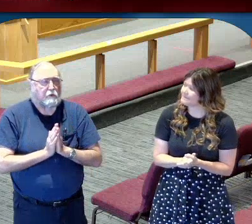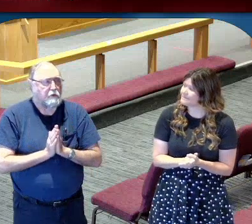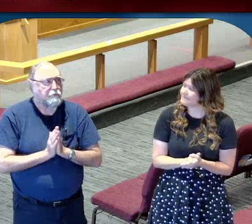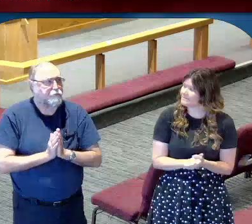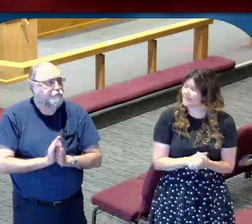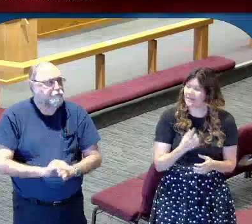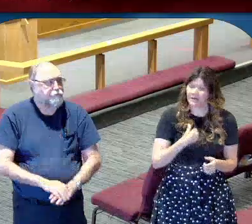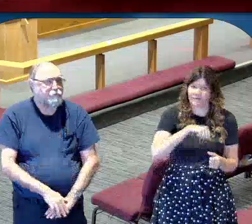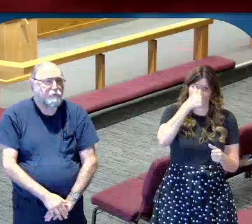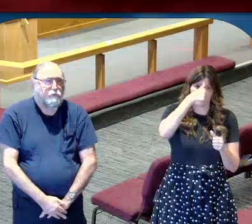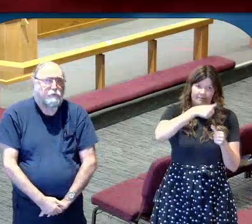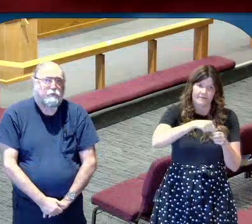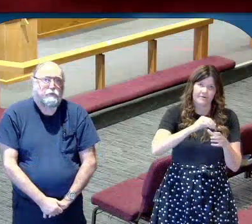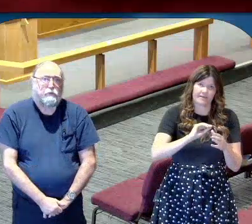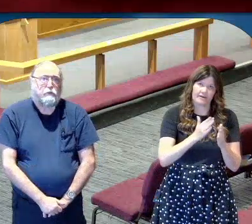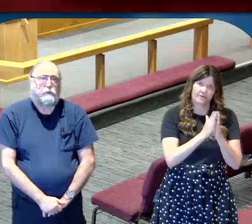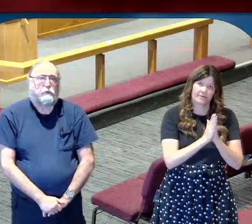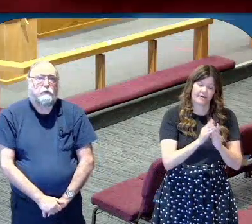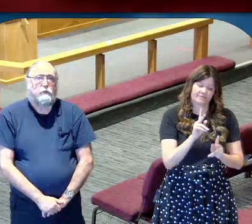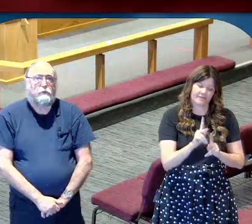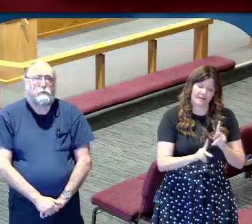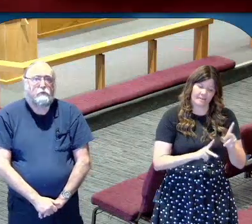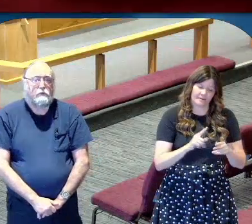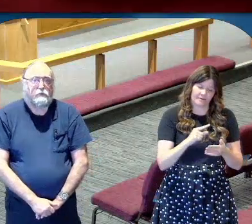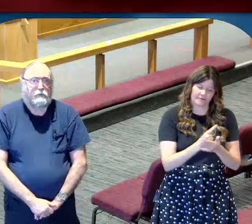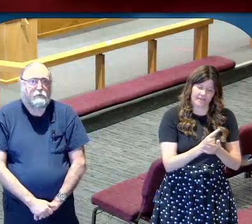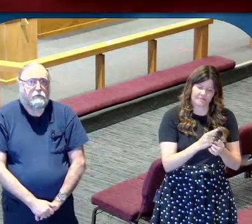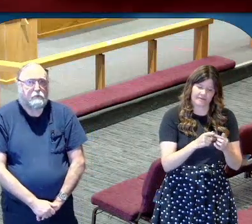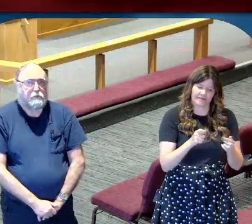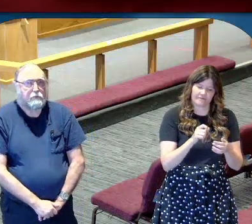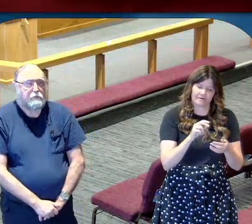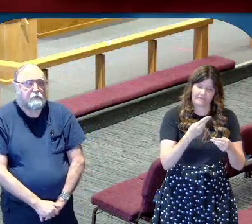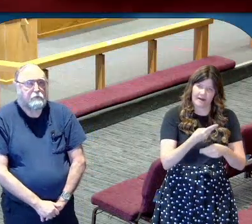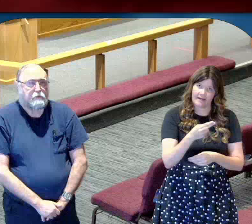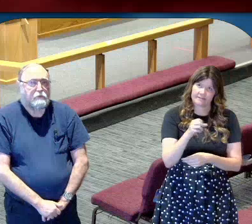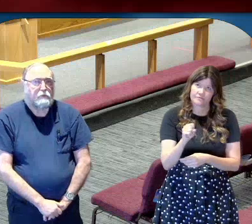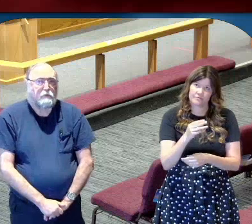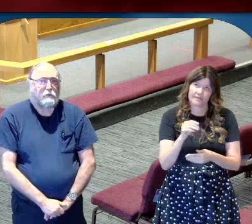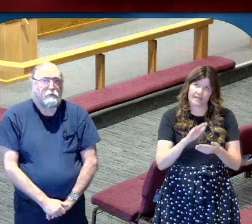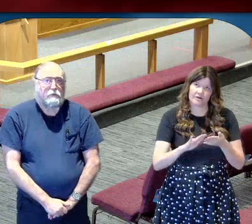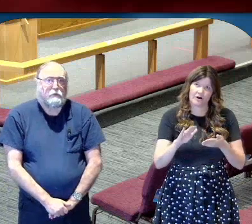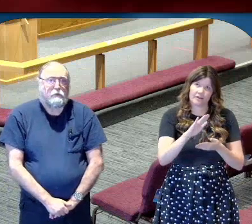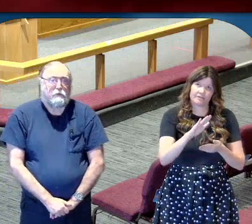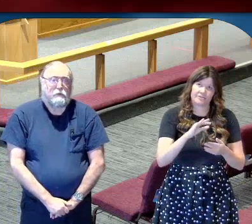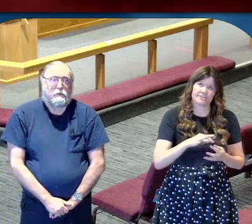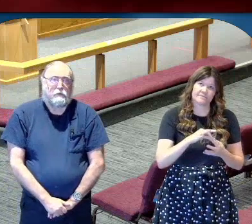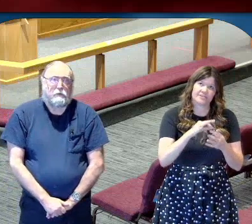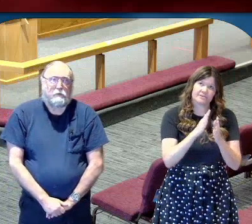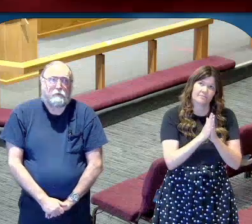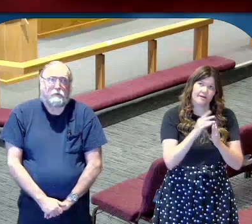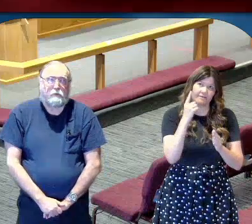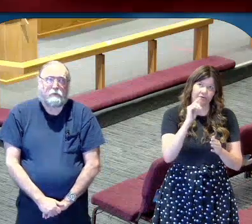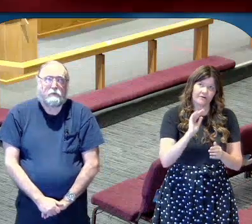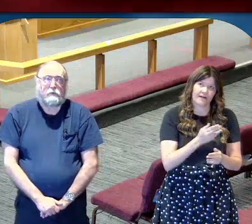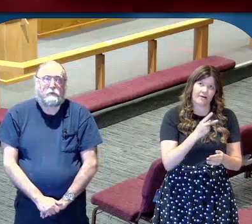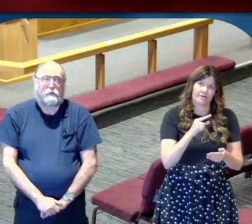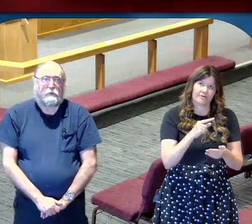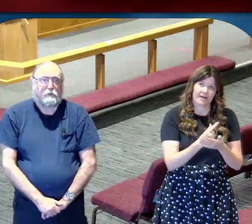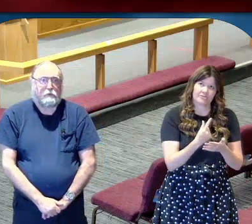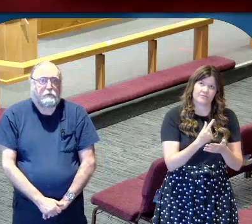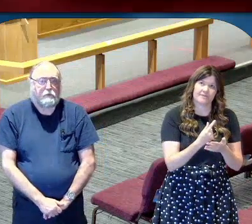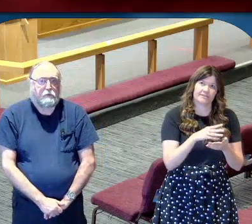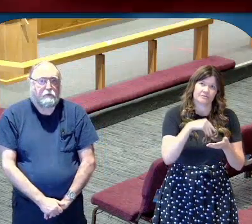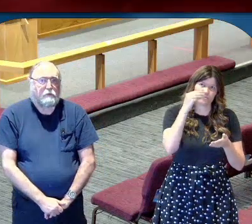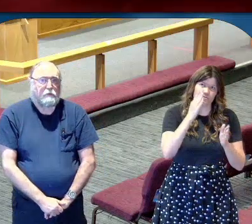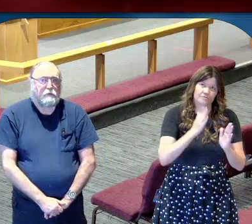we remember in our prayers those who are graduating from high school and college. We especially pray for our graduates as we